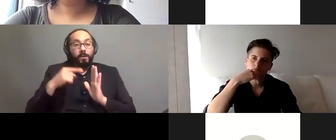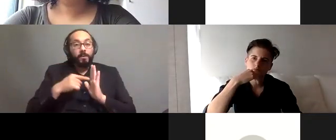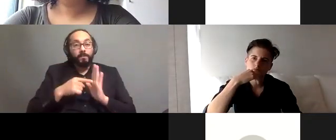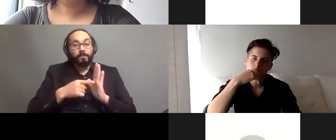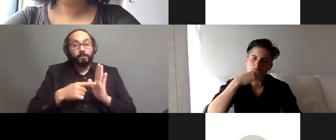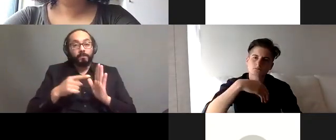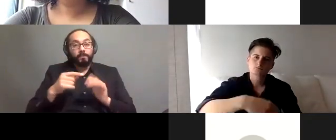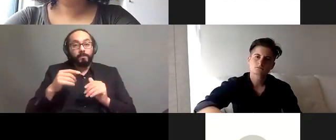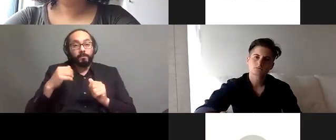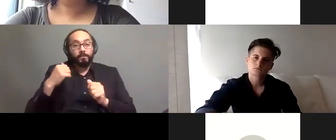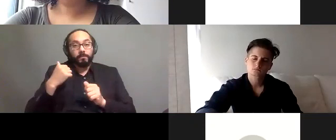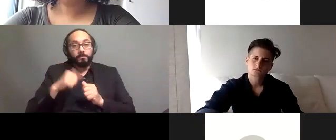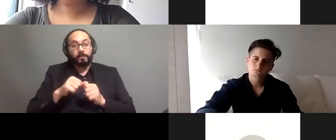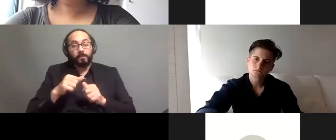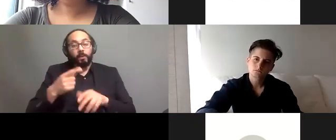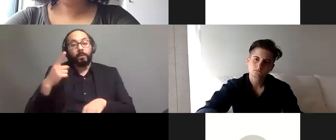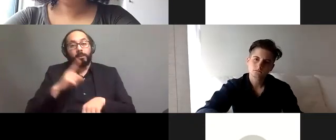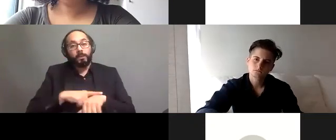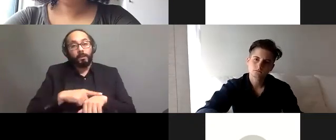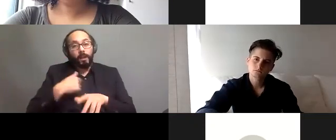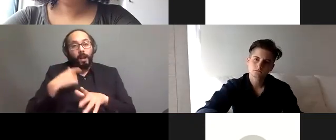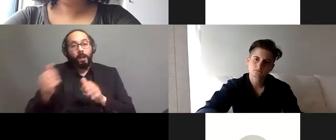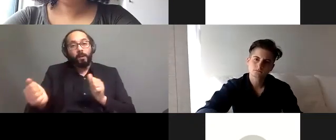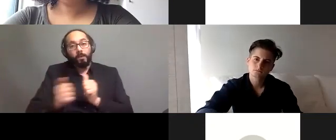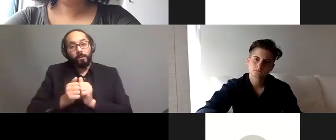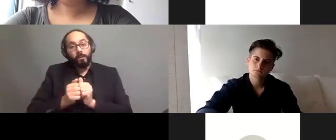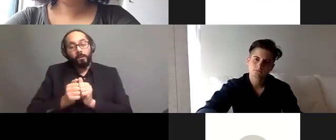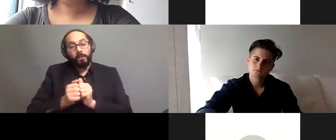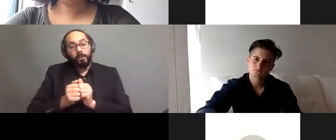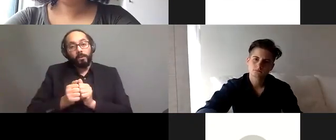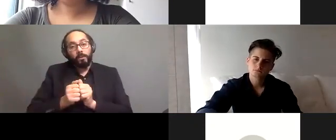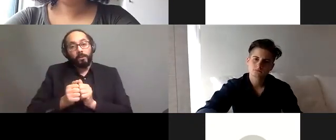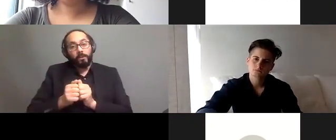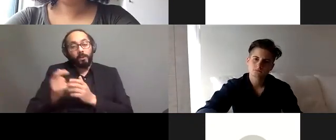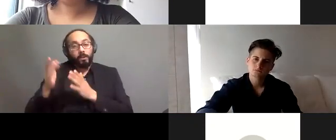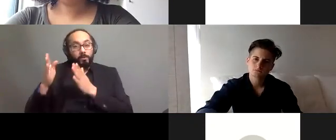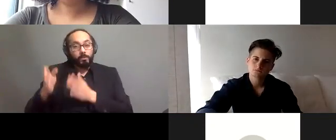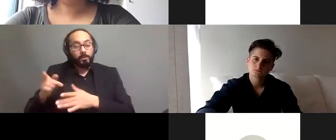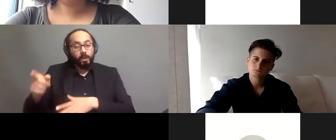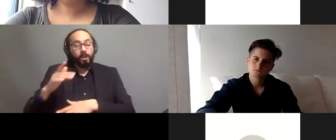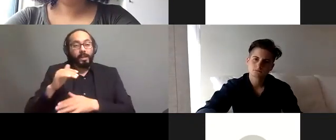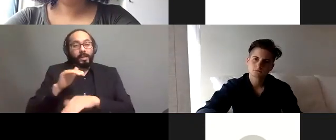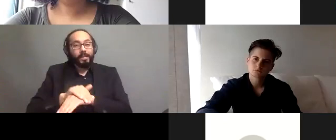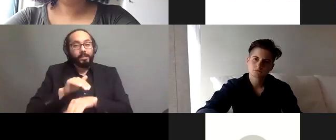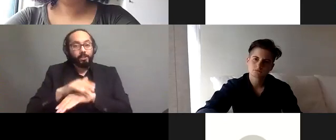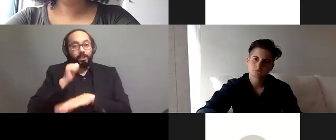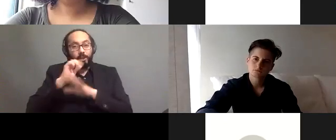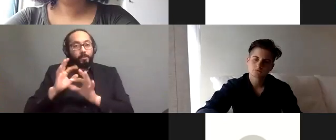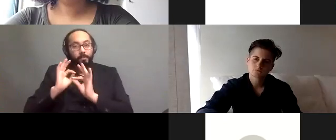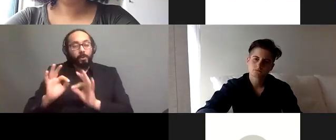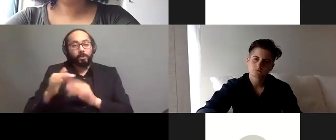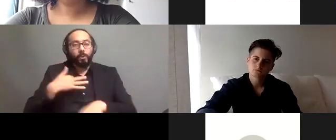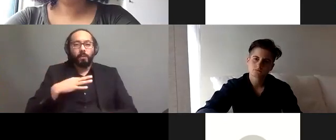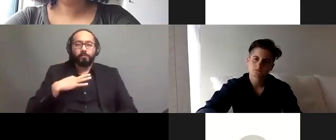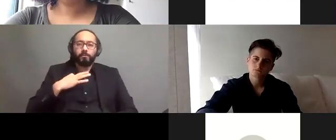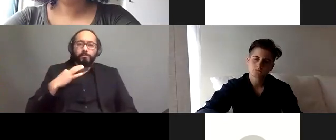there was like this time when I accompanied with one Korean lady whose English was not perfect, and I sort of volunteered